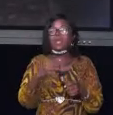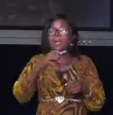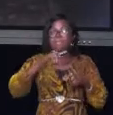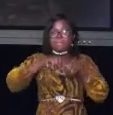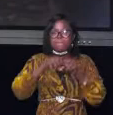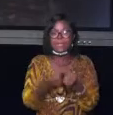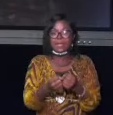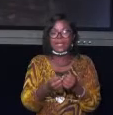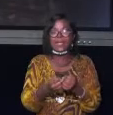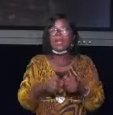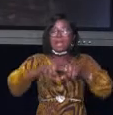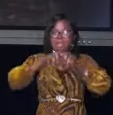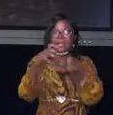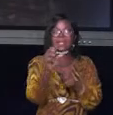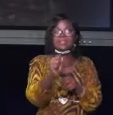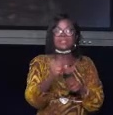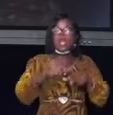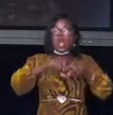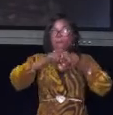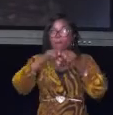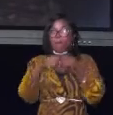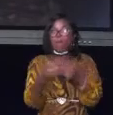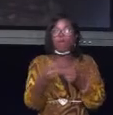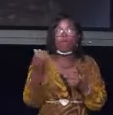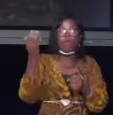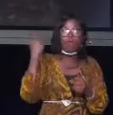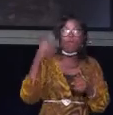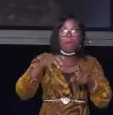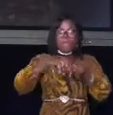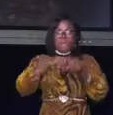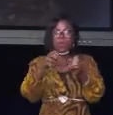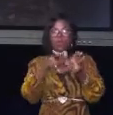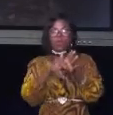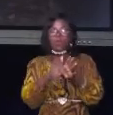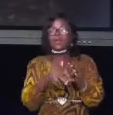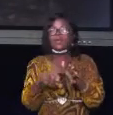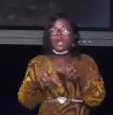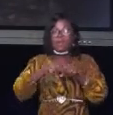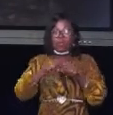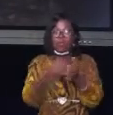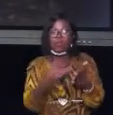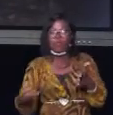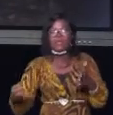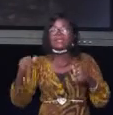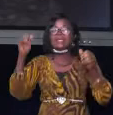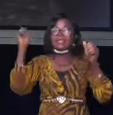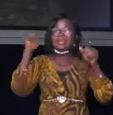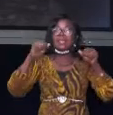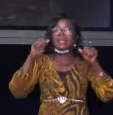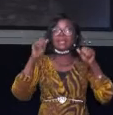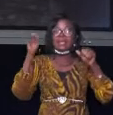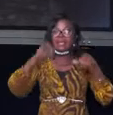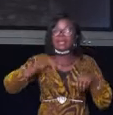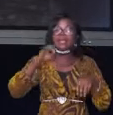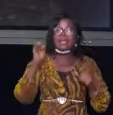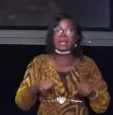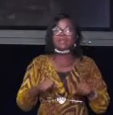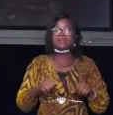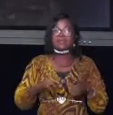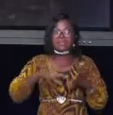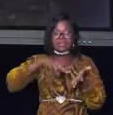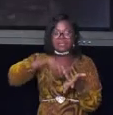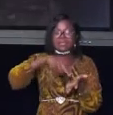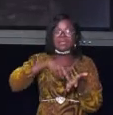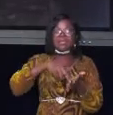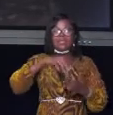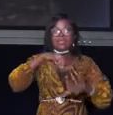Break, breaks, and broke. They can stand alone in a sentence and make sense and be